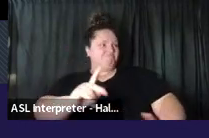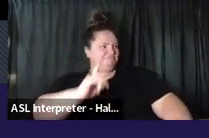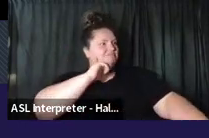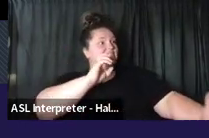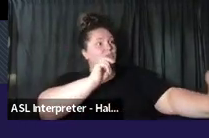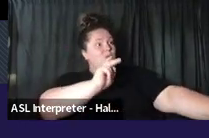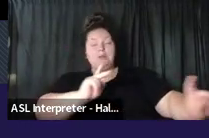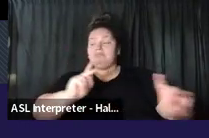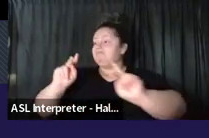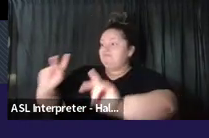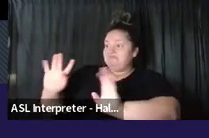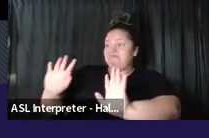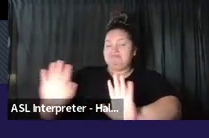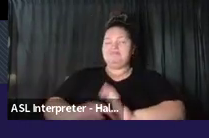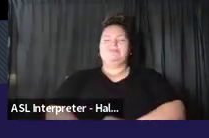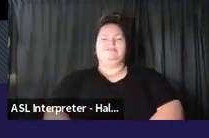good. Perfect.